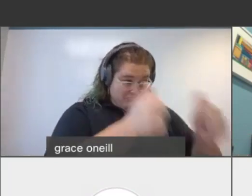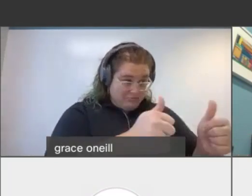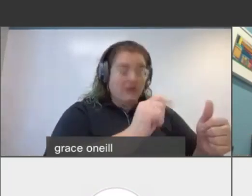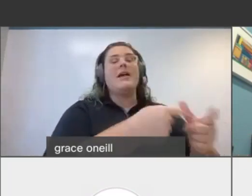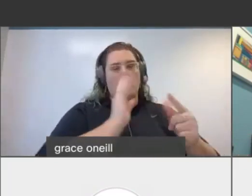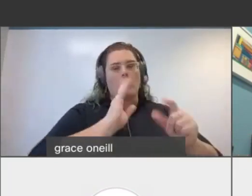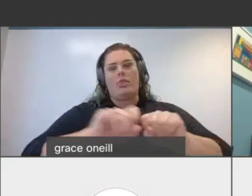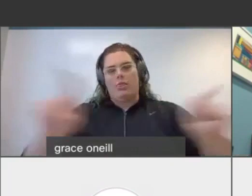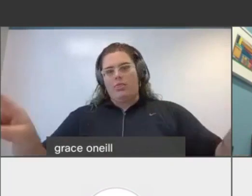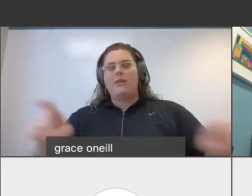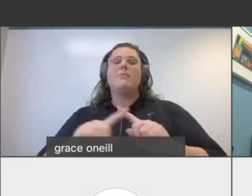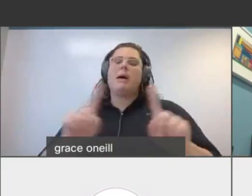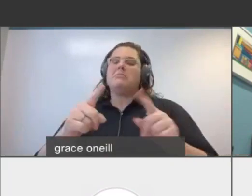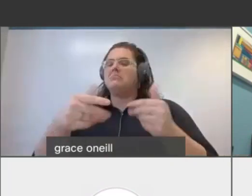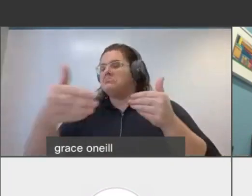out.